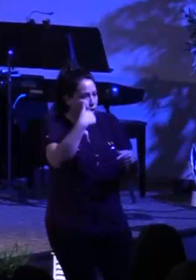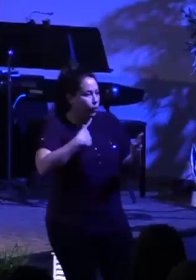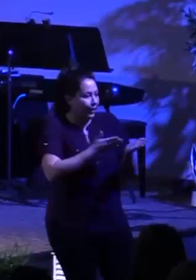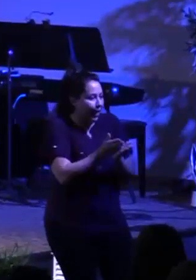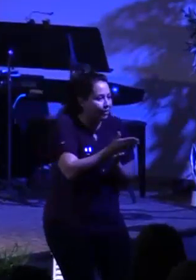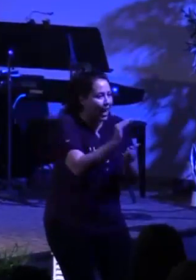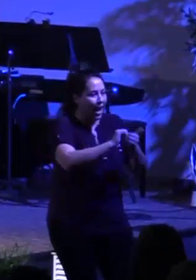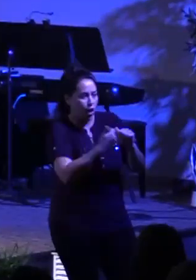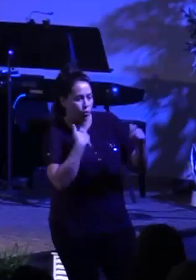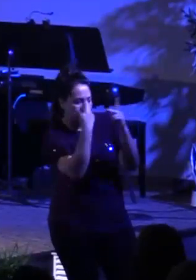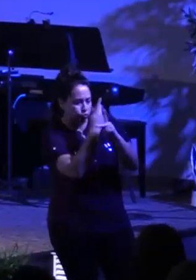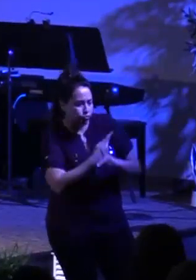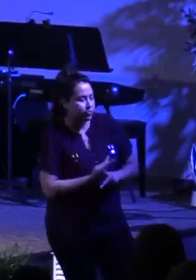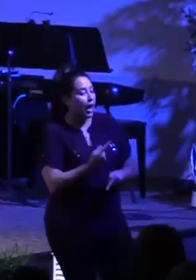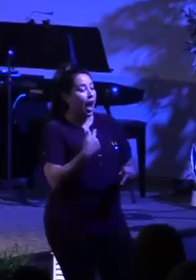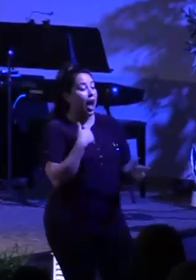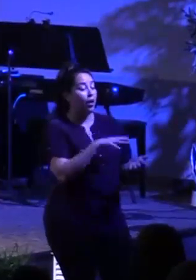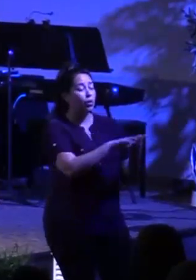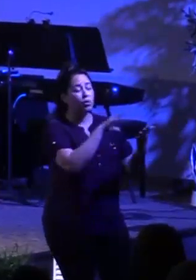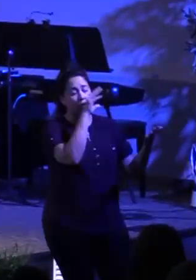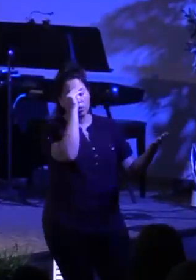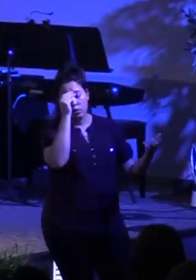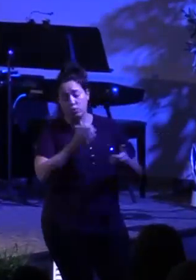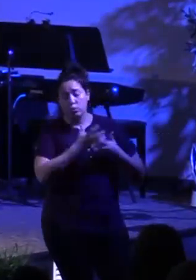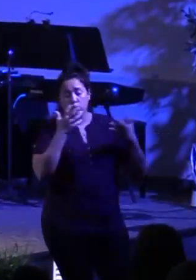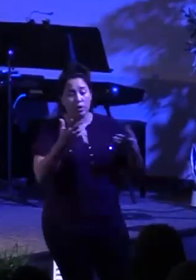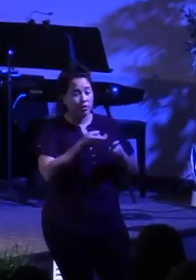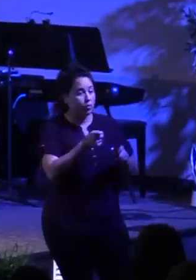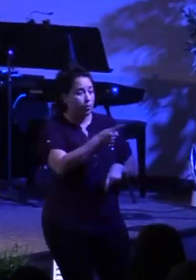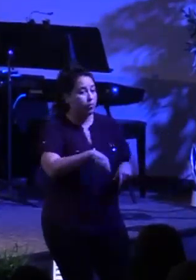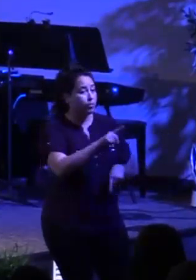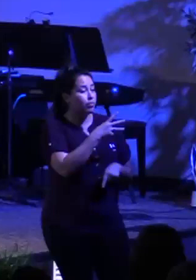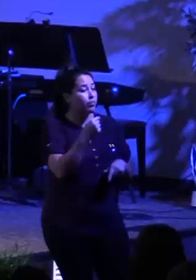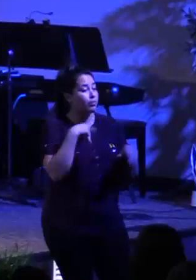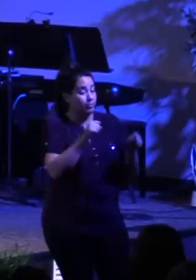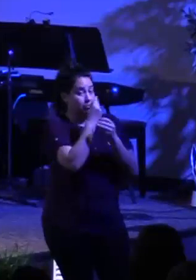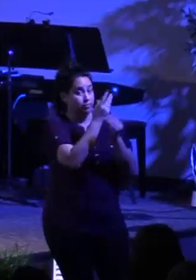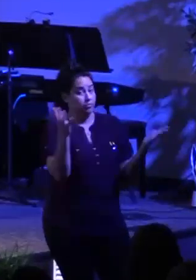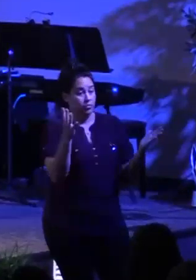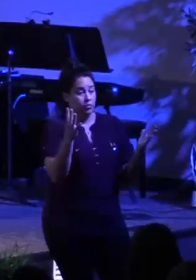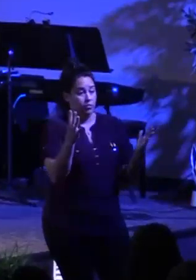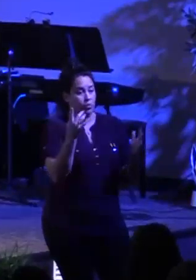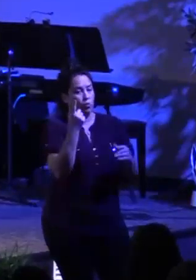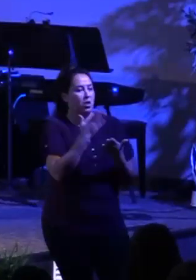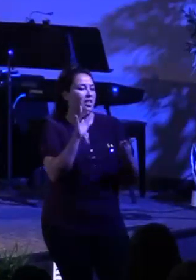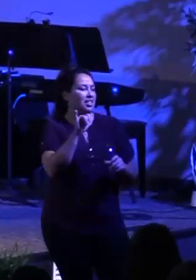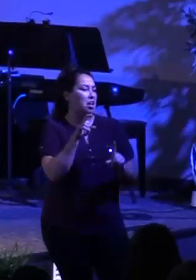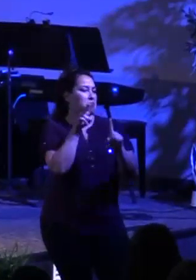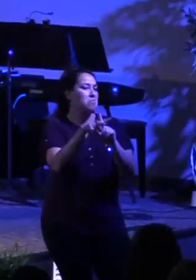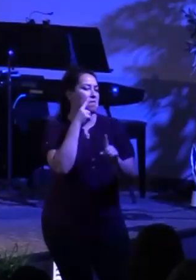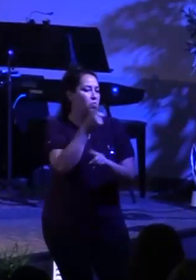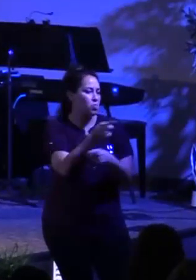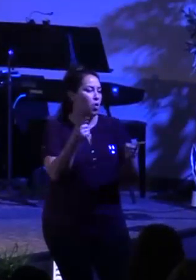personally. And I've learned so much from them, I'll tell you one thing very practical for you that I've